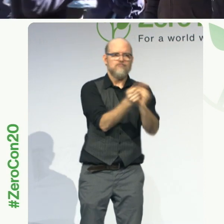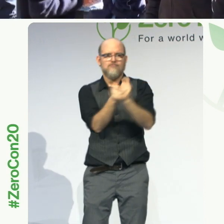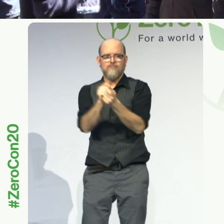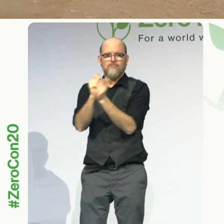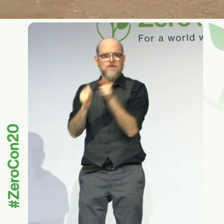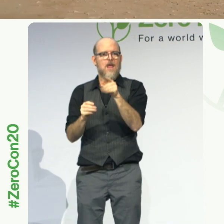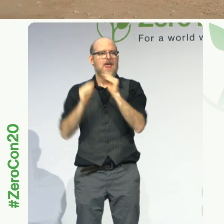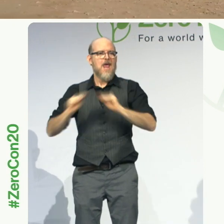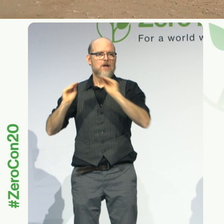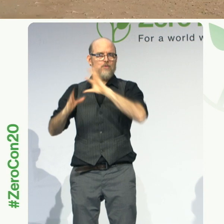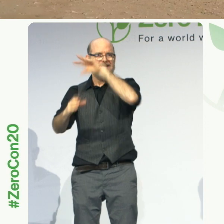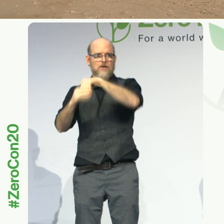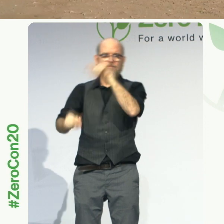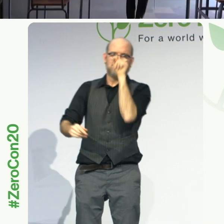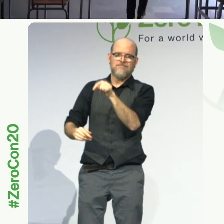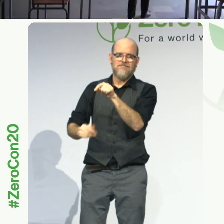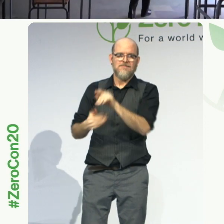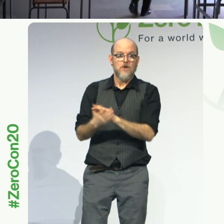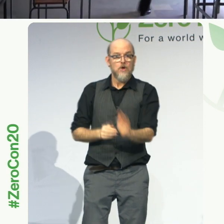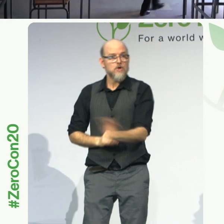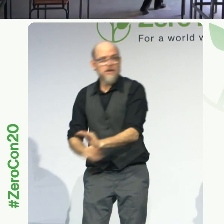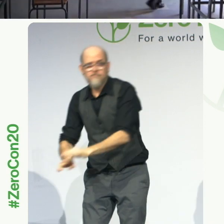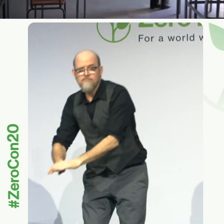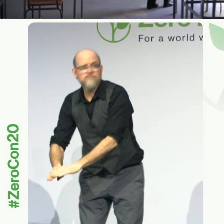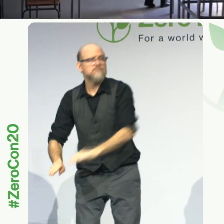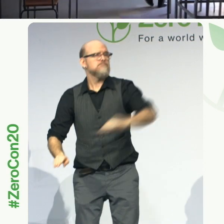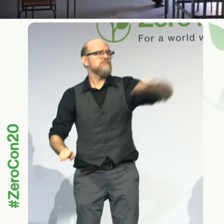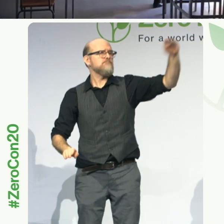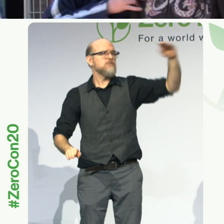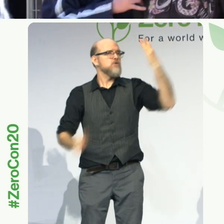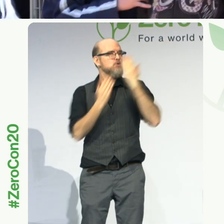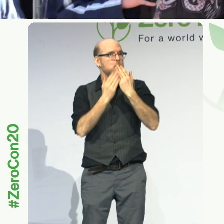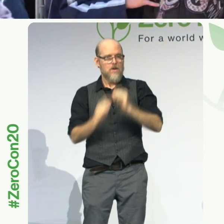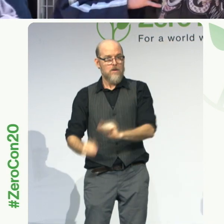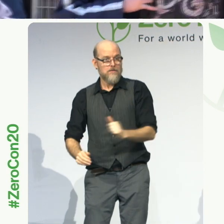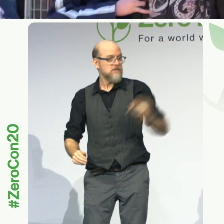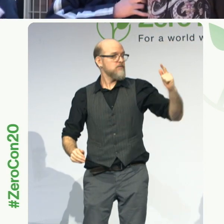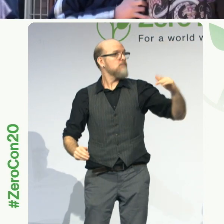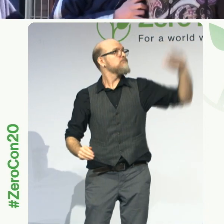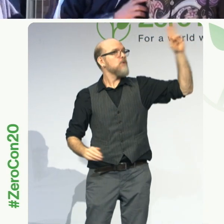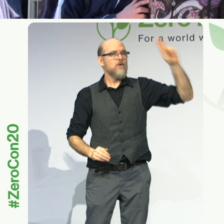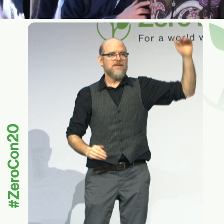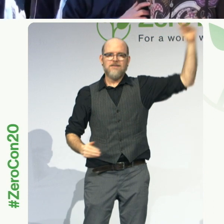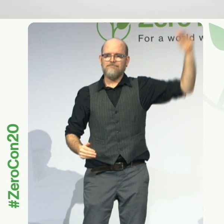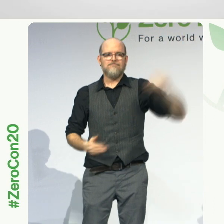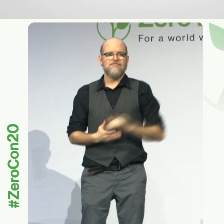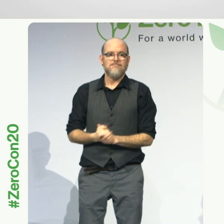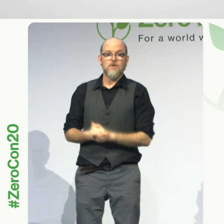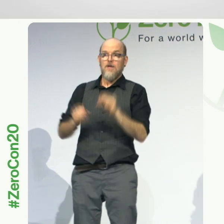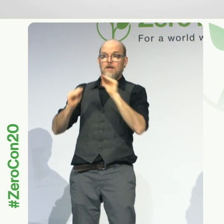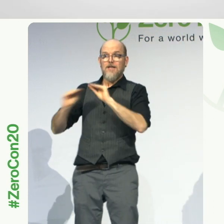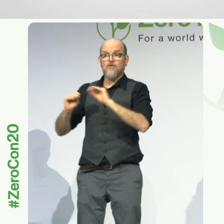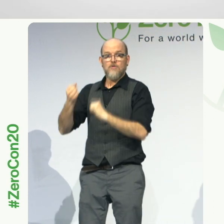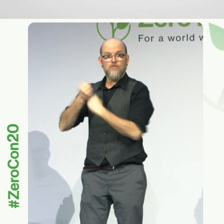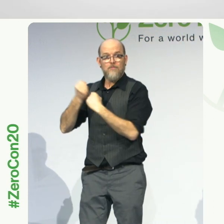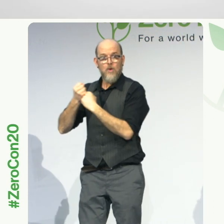level. It foresees teacher training and the support of assistant teachers in the classroom to facilitate inclusion.